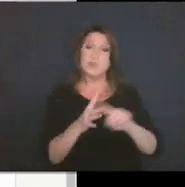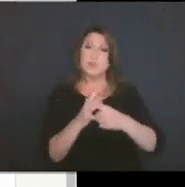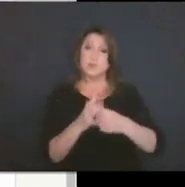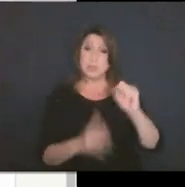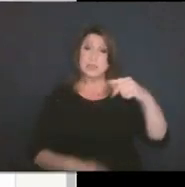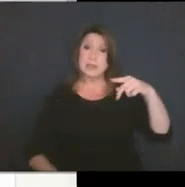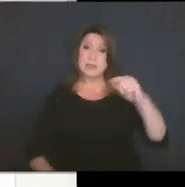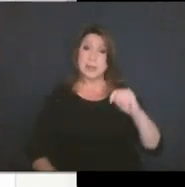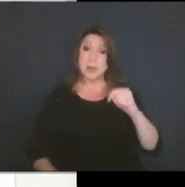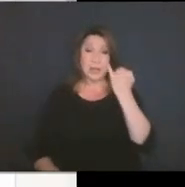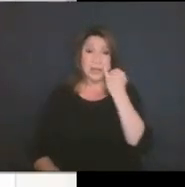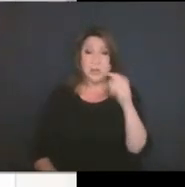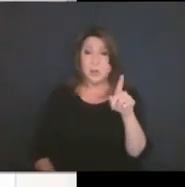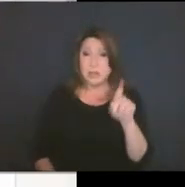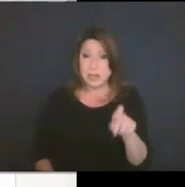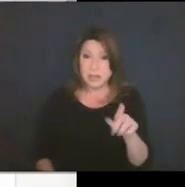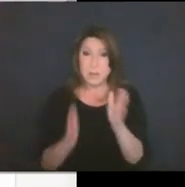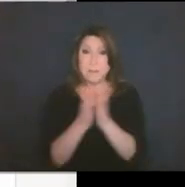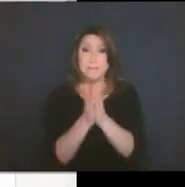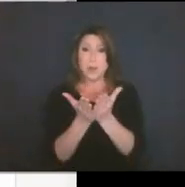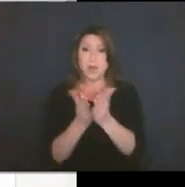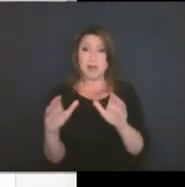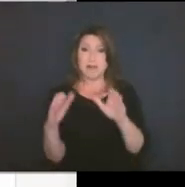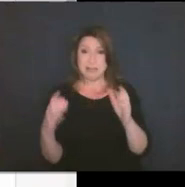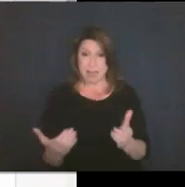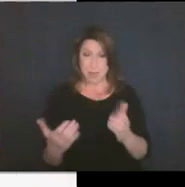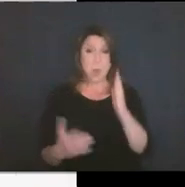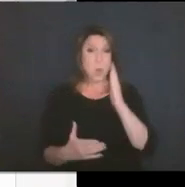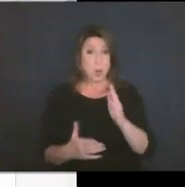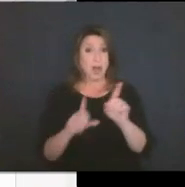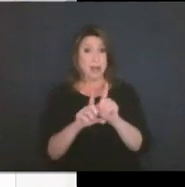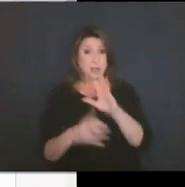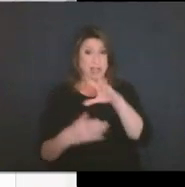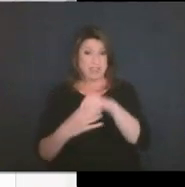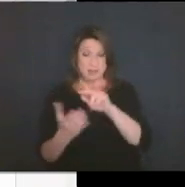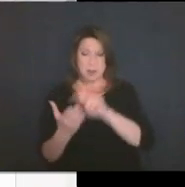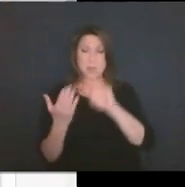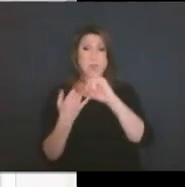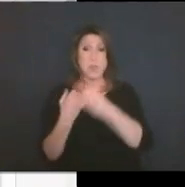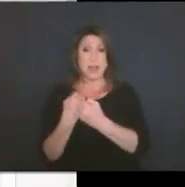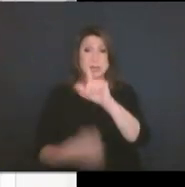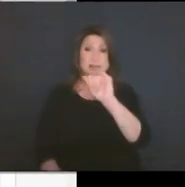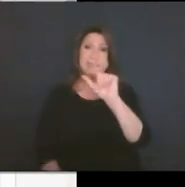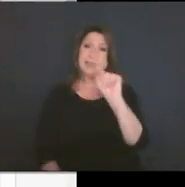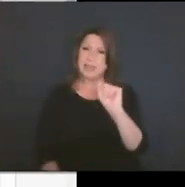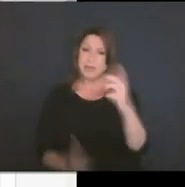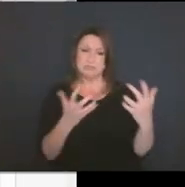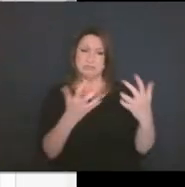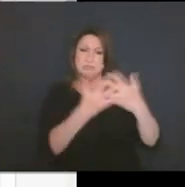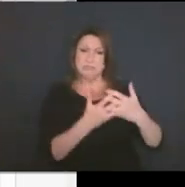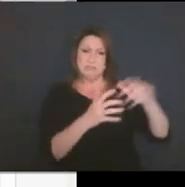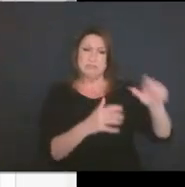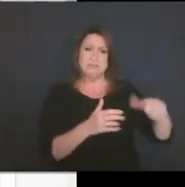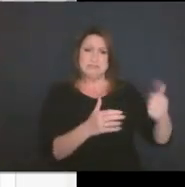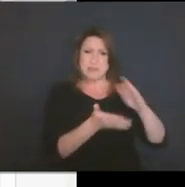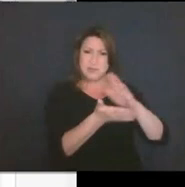click on book clubs, we are going to be doing Project Lit. This is our 3rd year, and we partner with